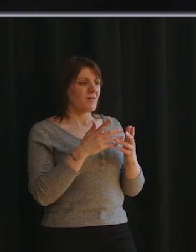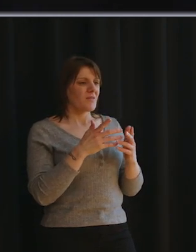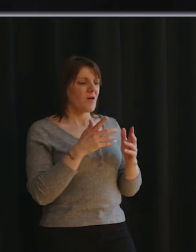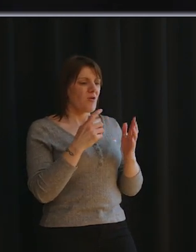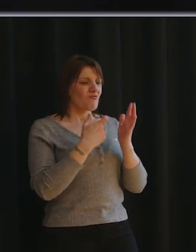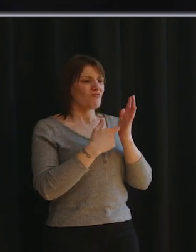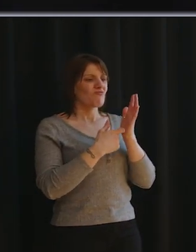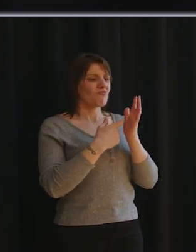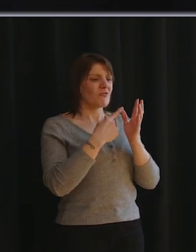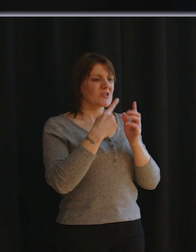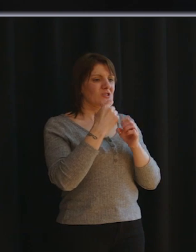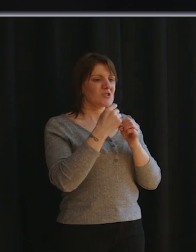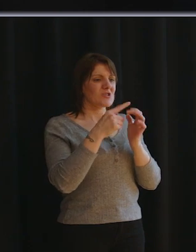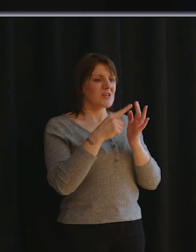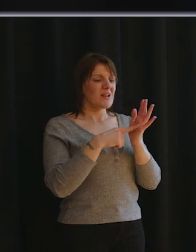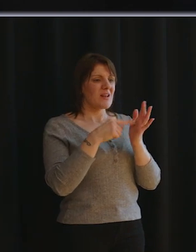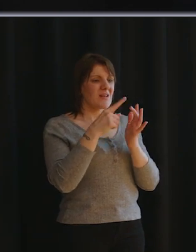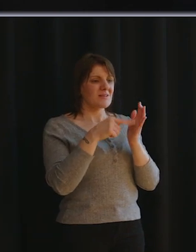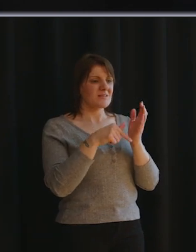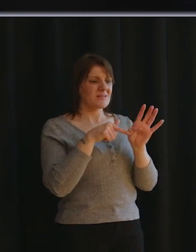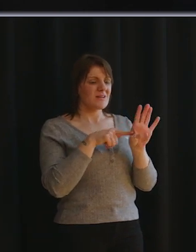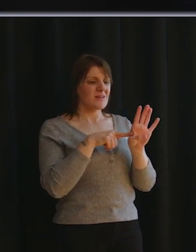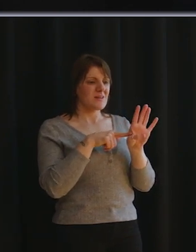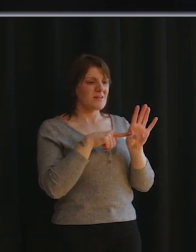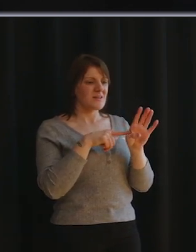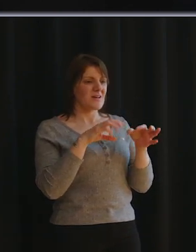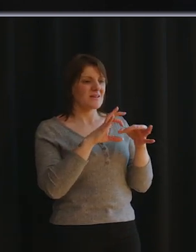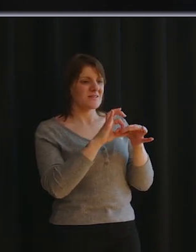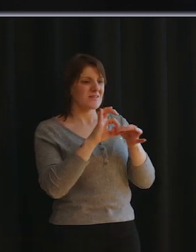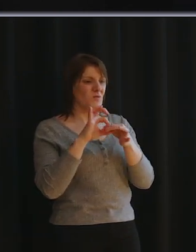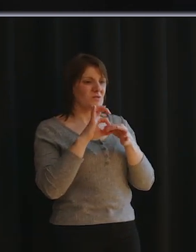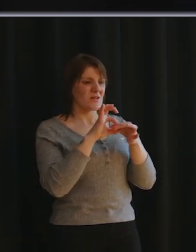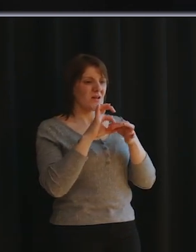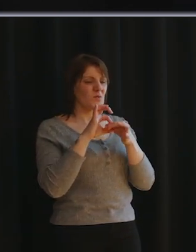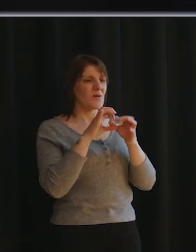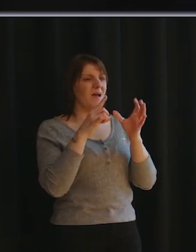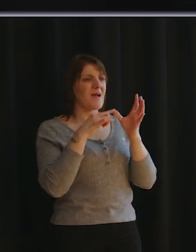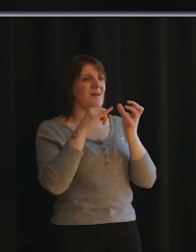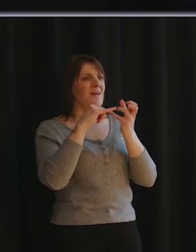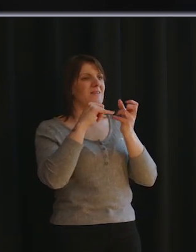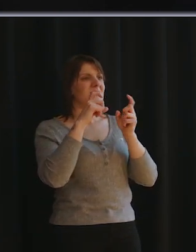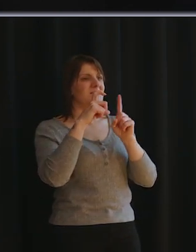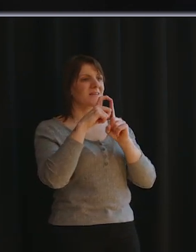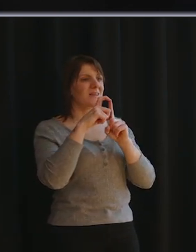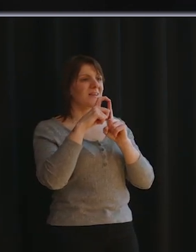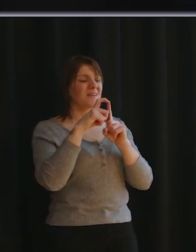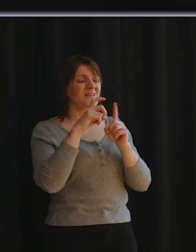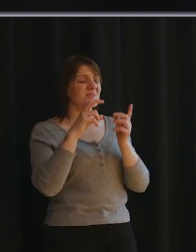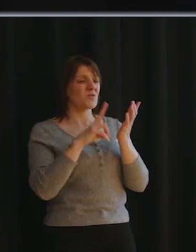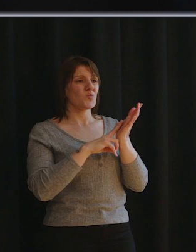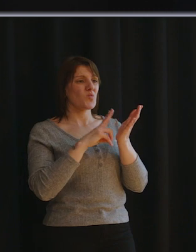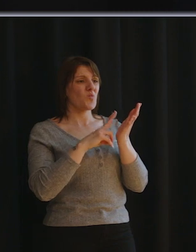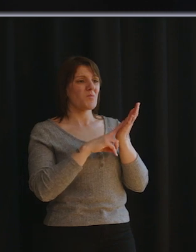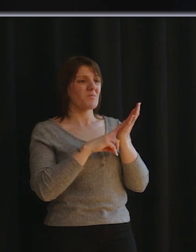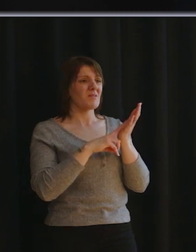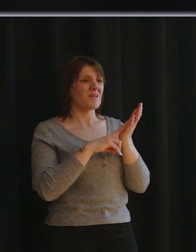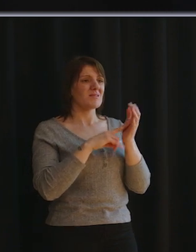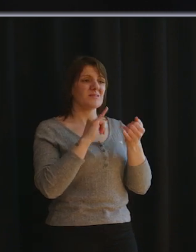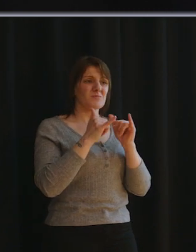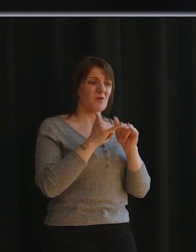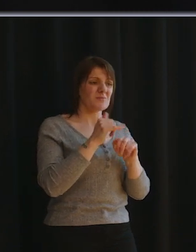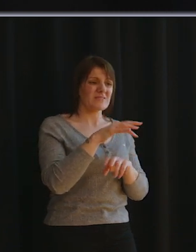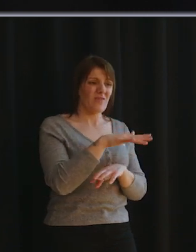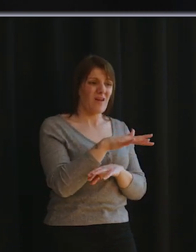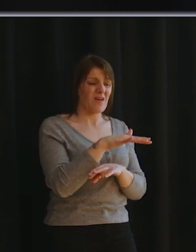rigidity that's usually associated with ASD isn't usually present in people with a